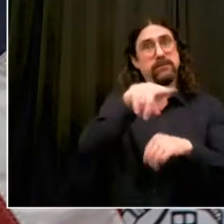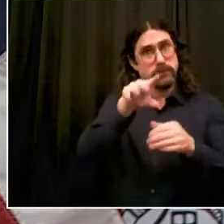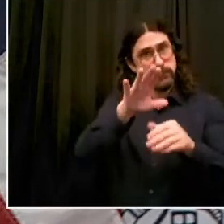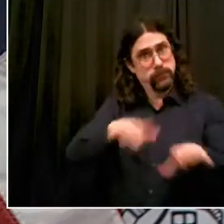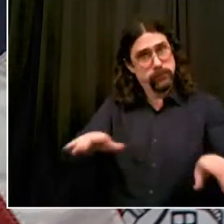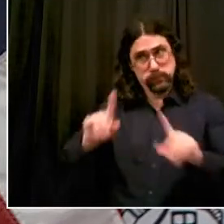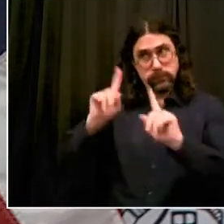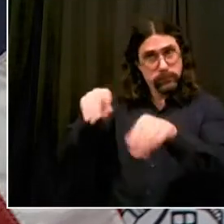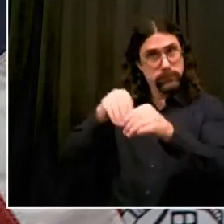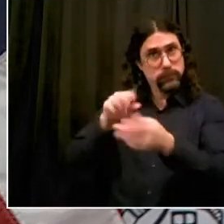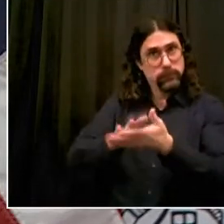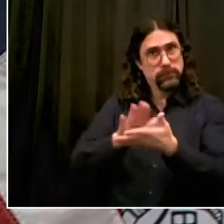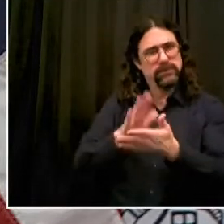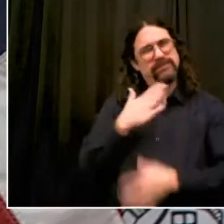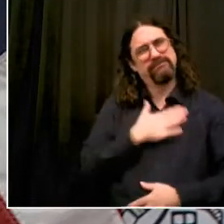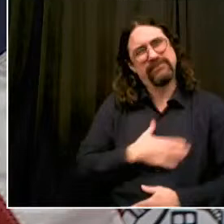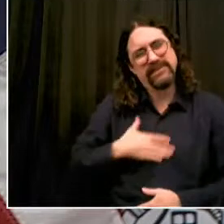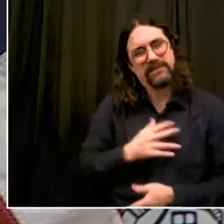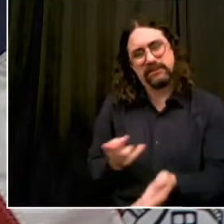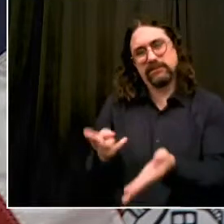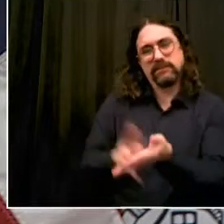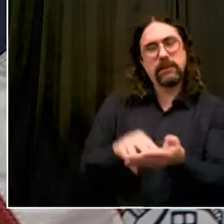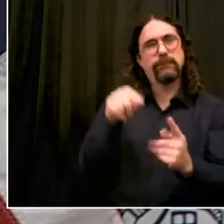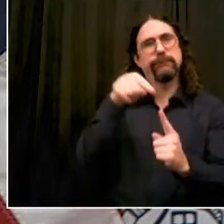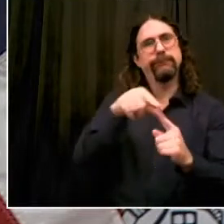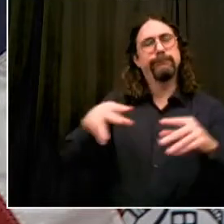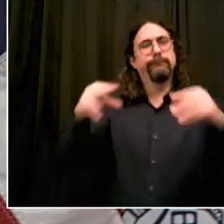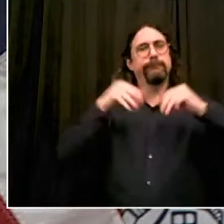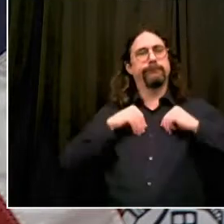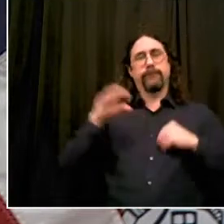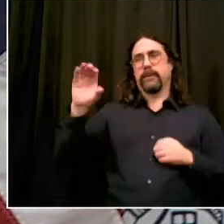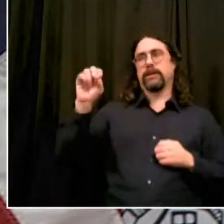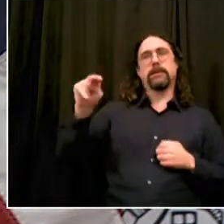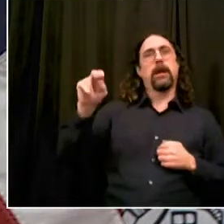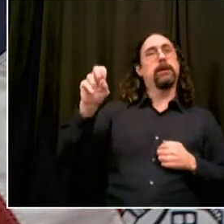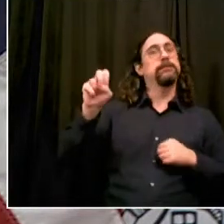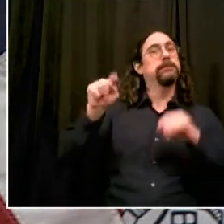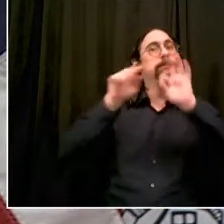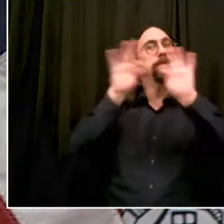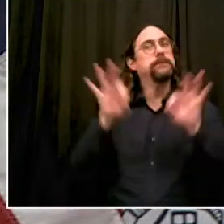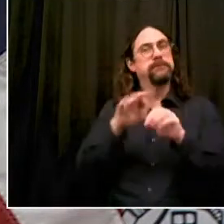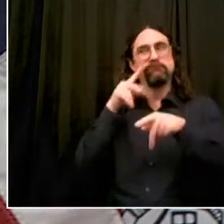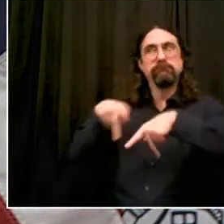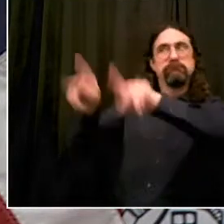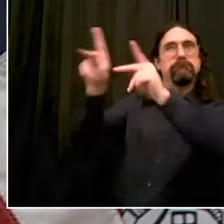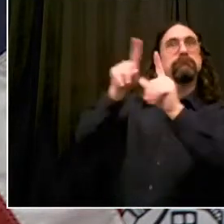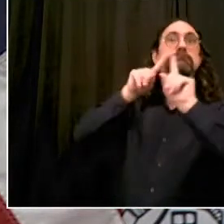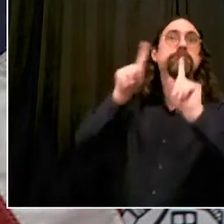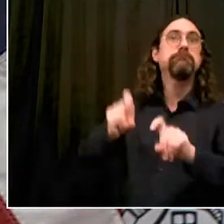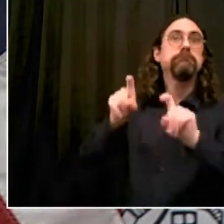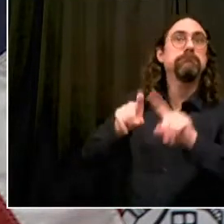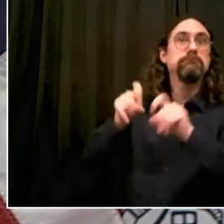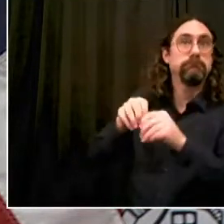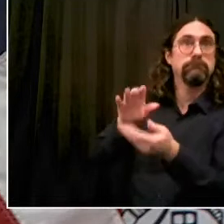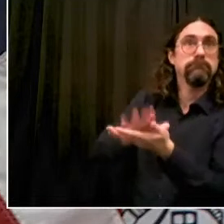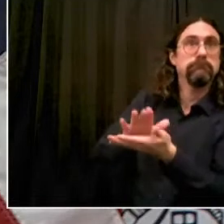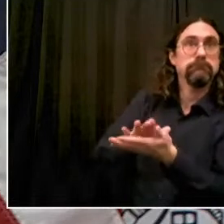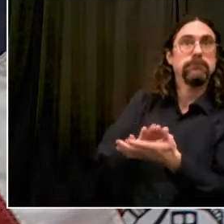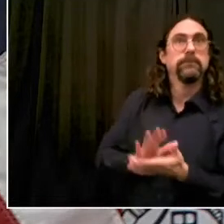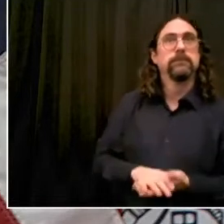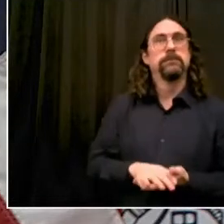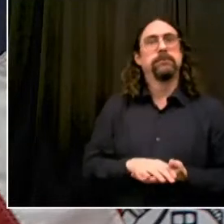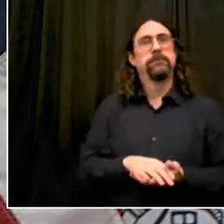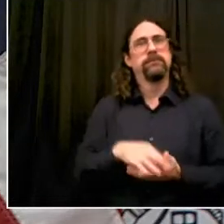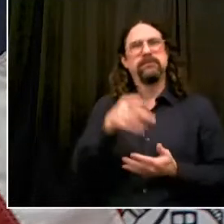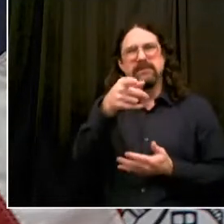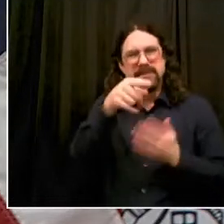languages. But we need parental involvement to make this work, to bring back the schools starting on Monday,